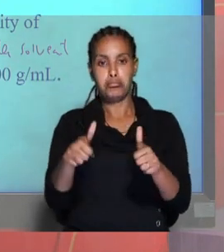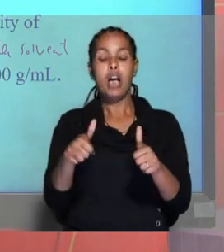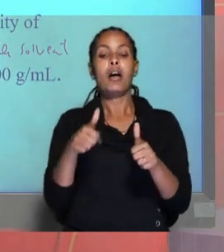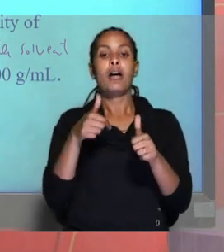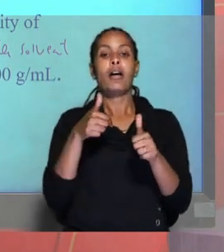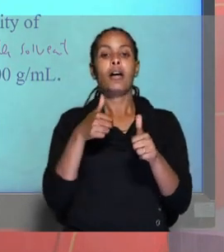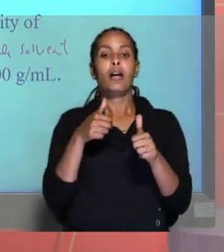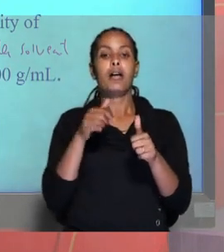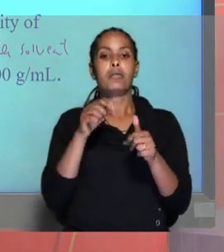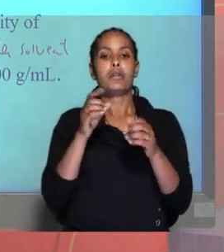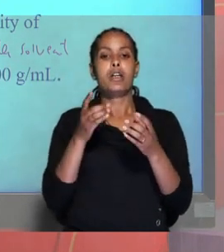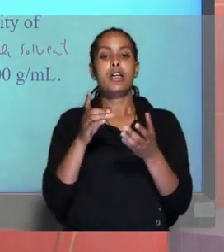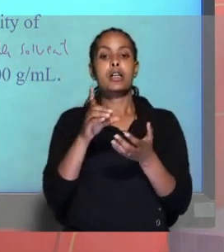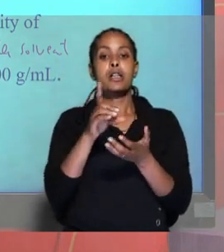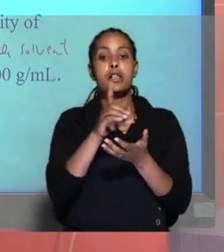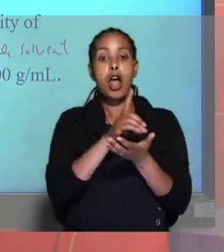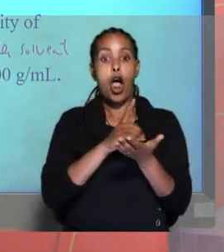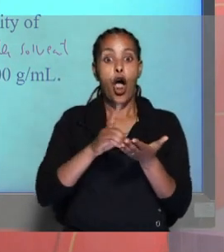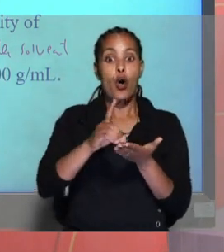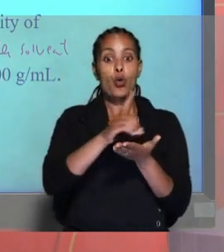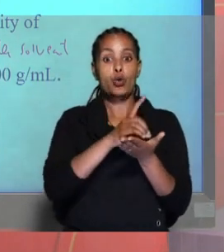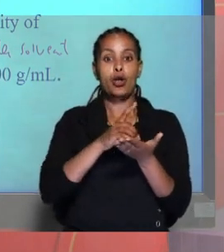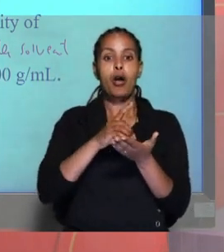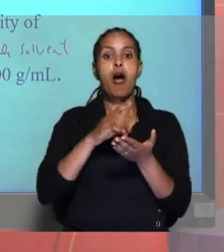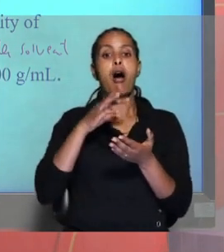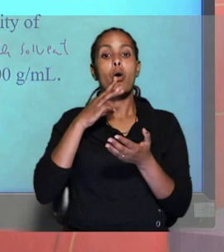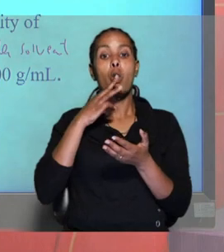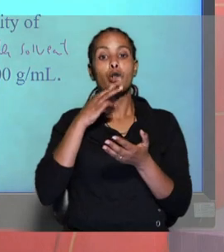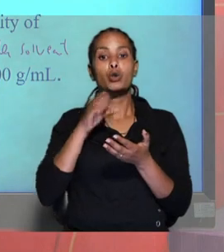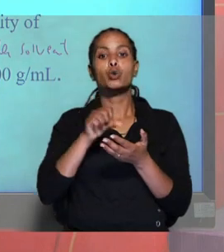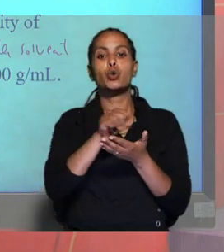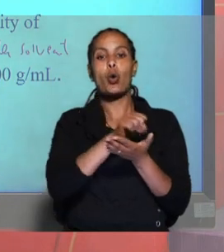for dilute aqueous solution,